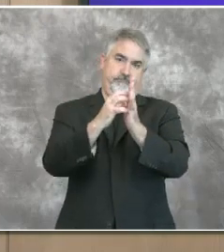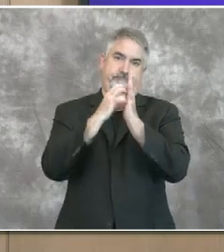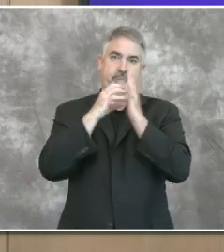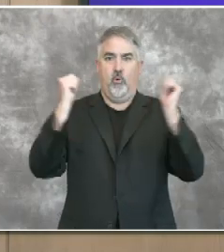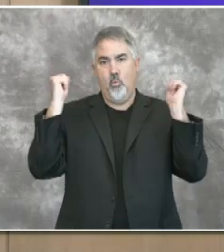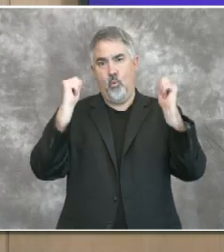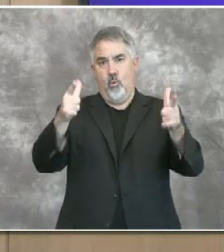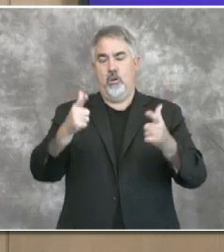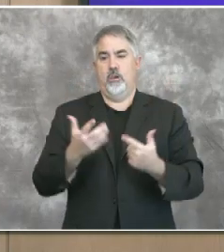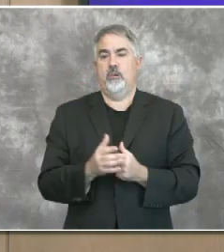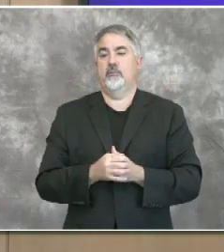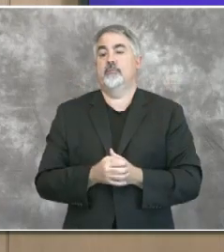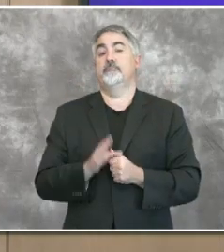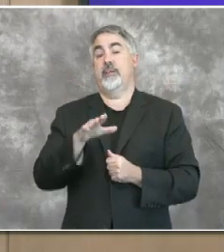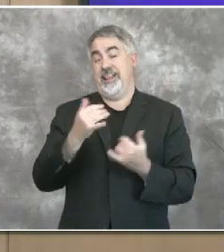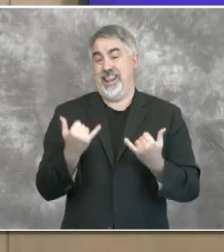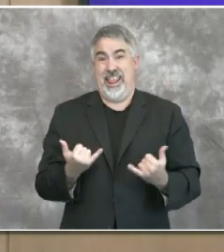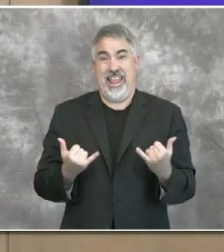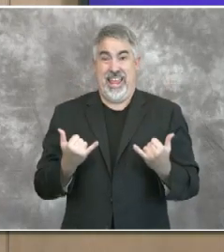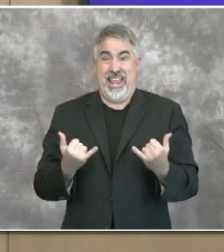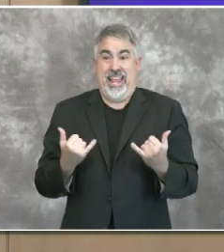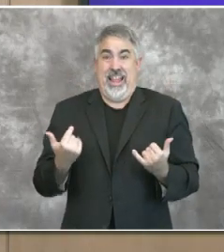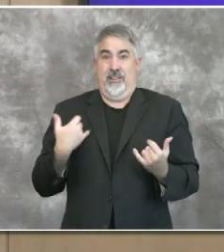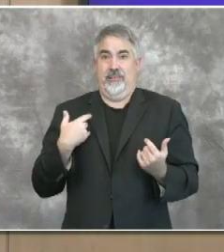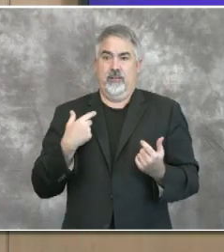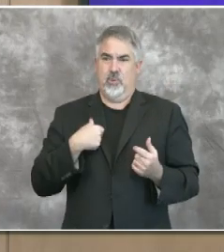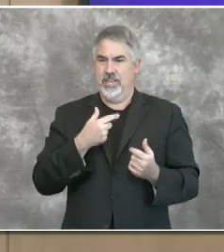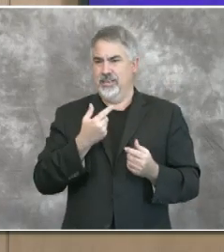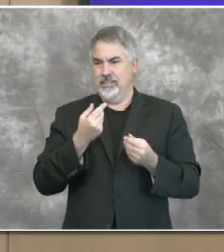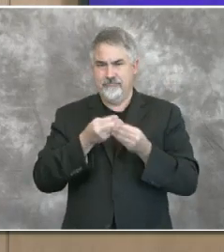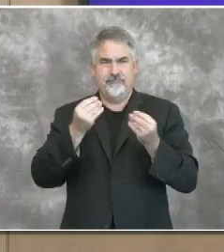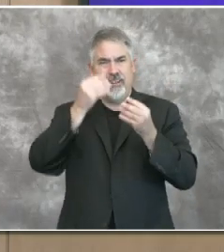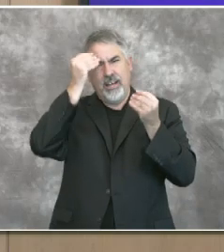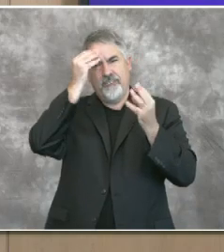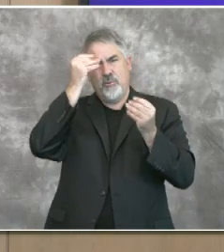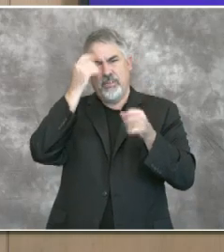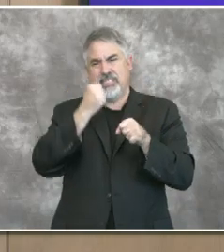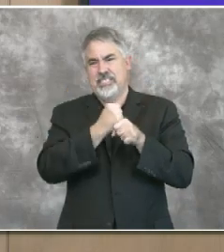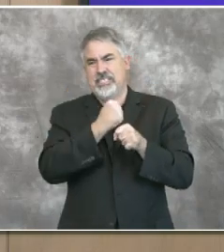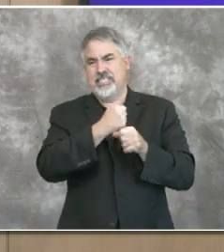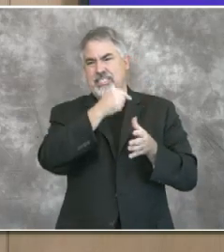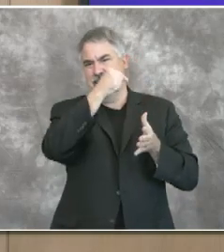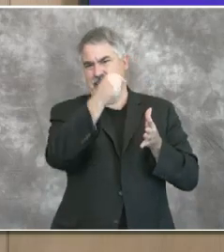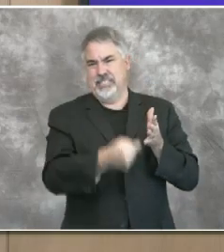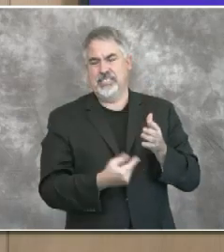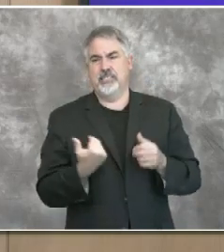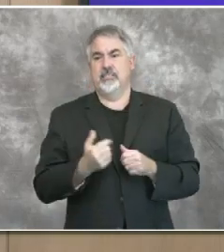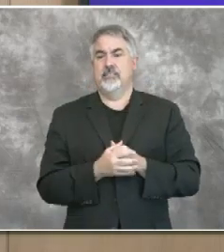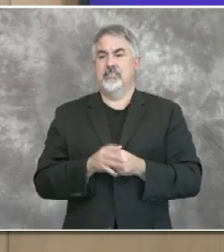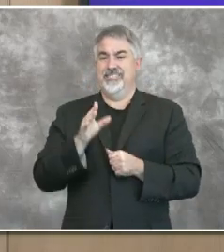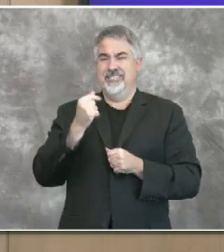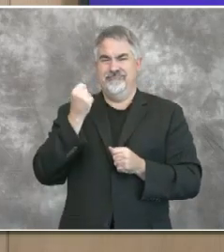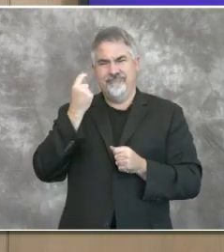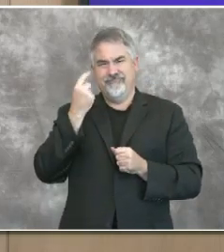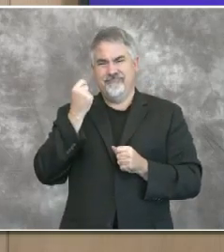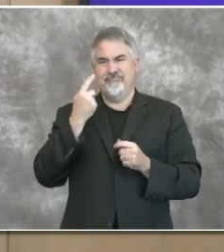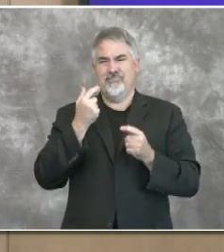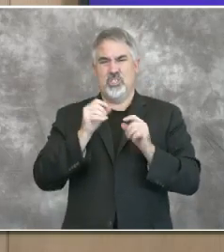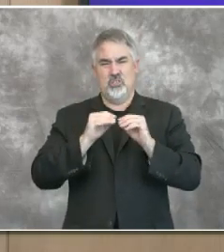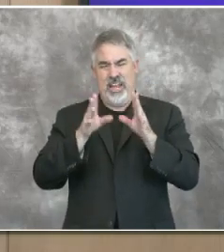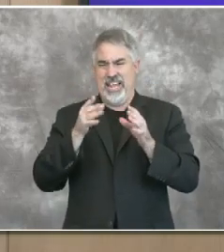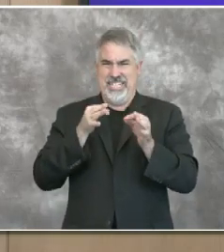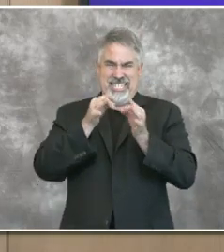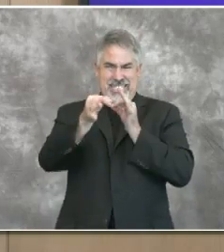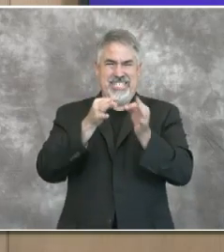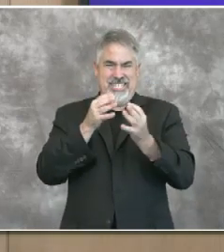providing a tremendous amount of data to the public in real time. We daily strive to be transparent with what we know and provide